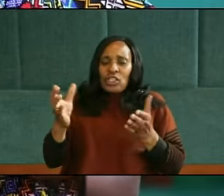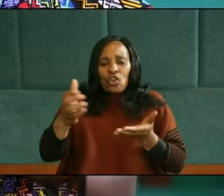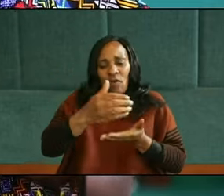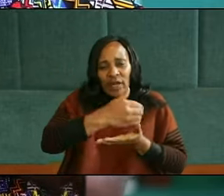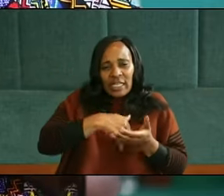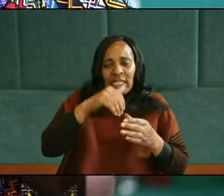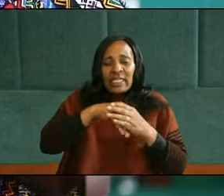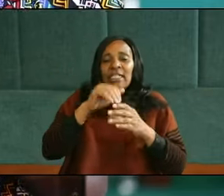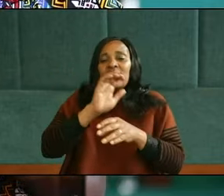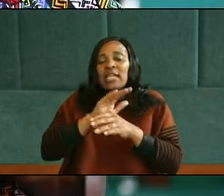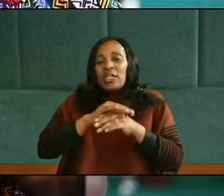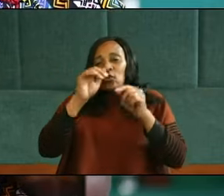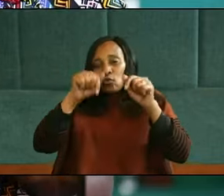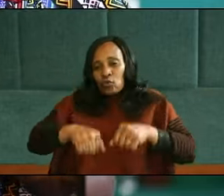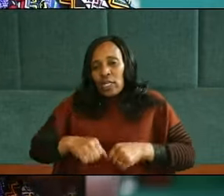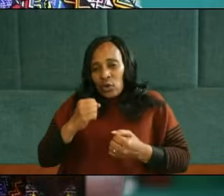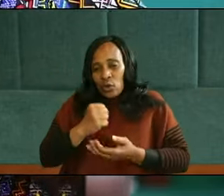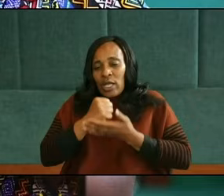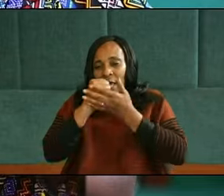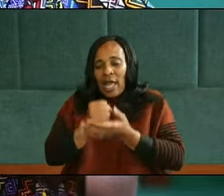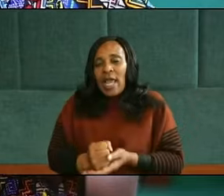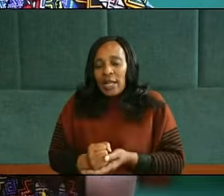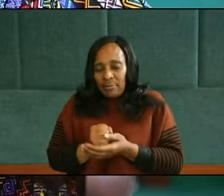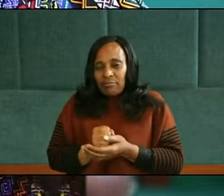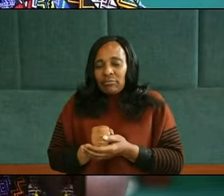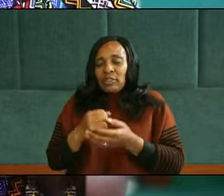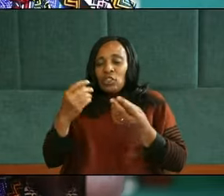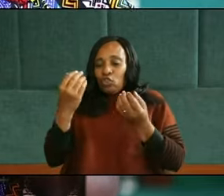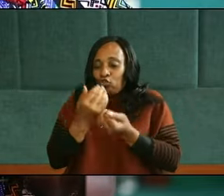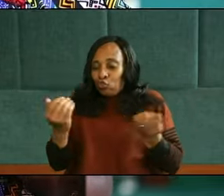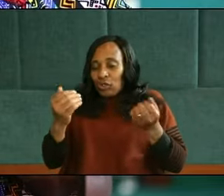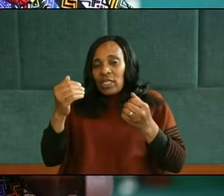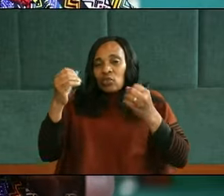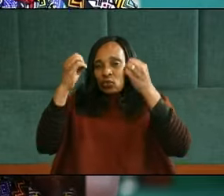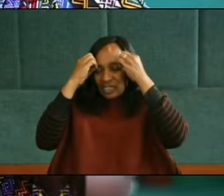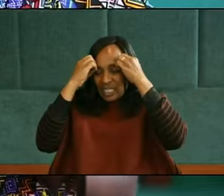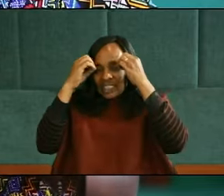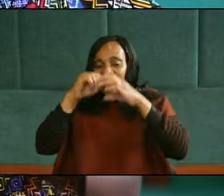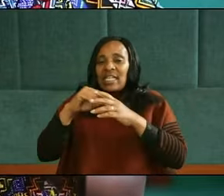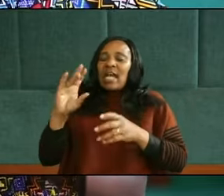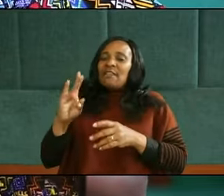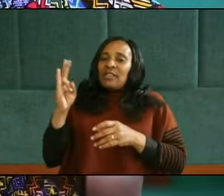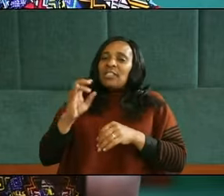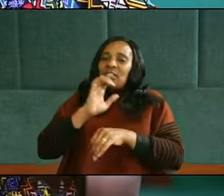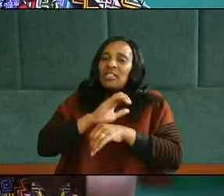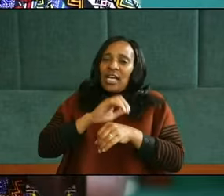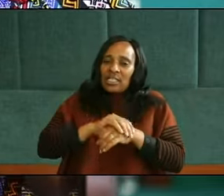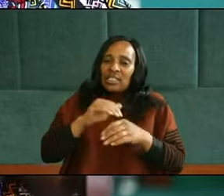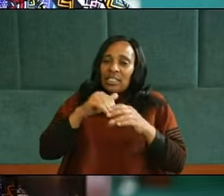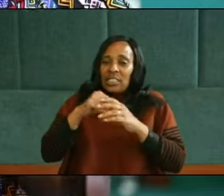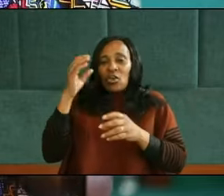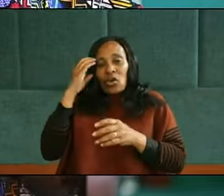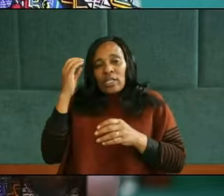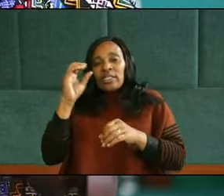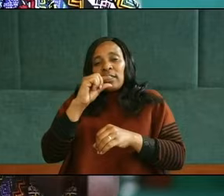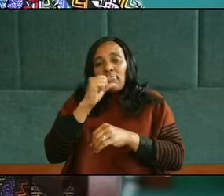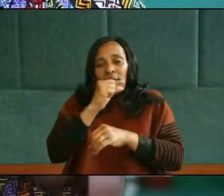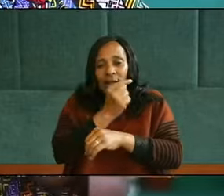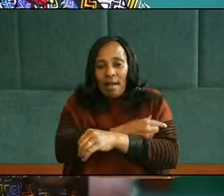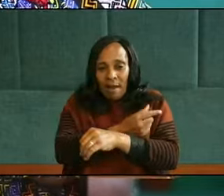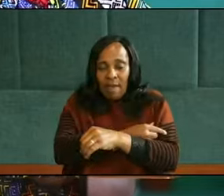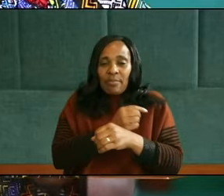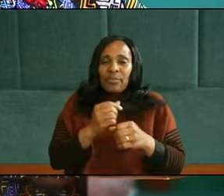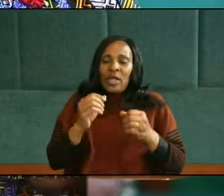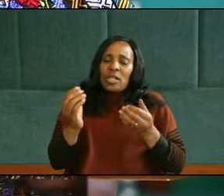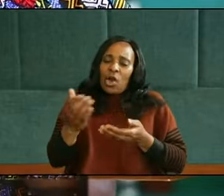offering today to help more students study at the Seventh-day Adventist Nursing and Midwifery Training College in Ghana. The